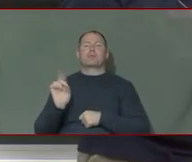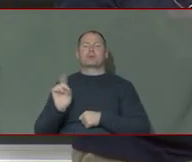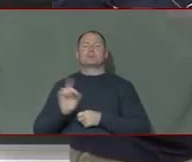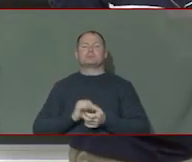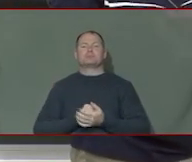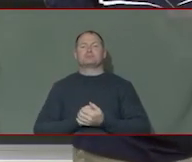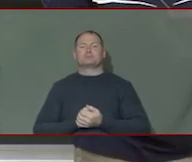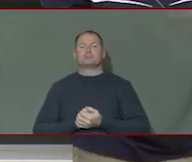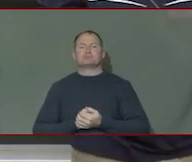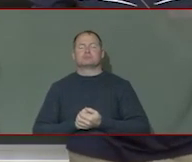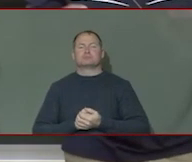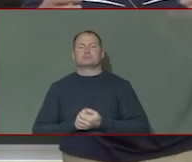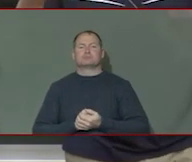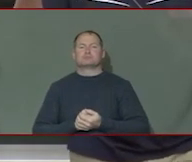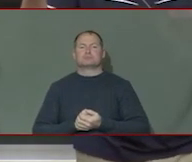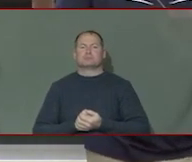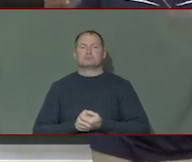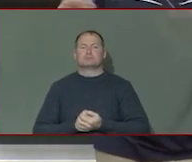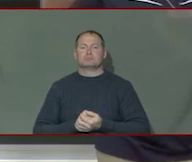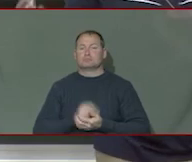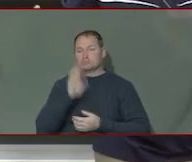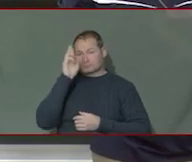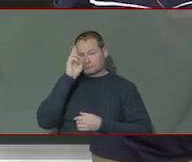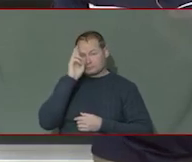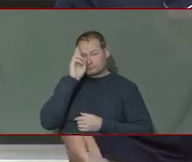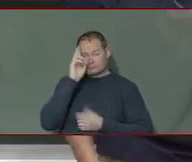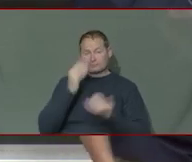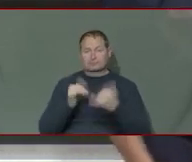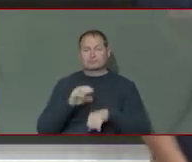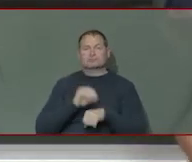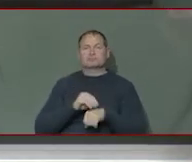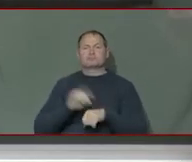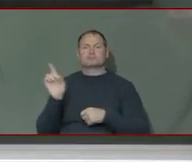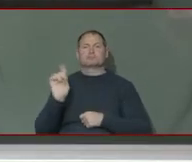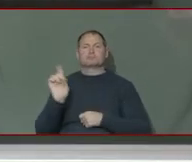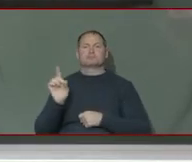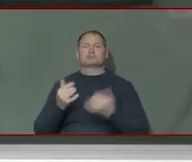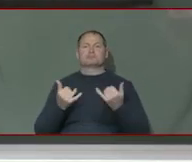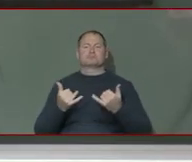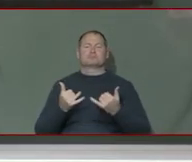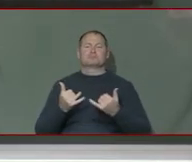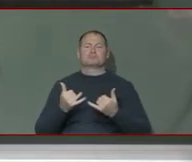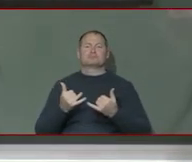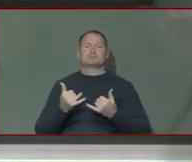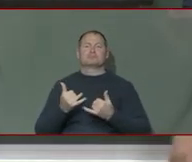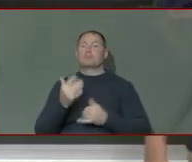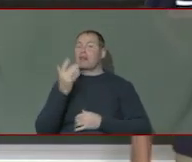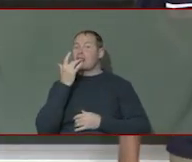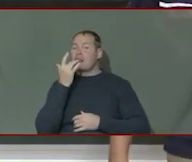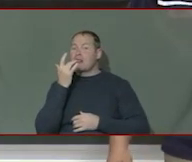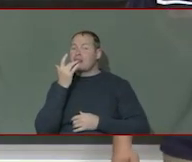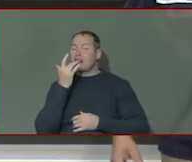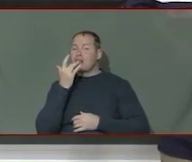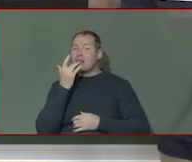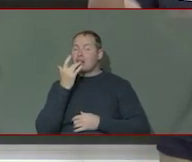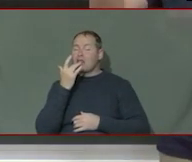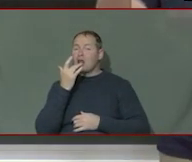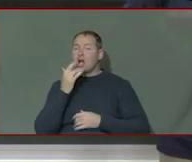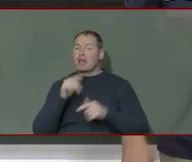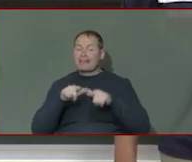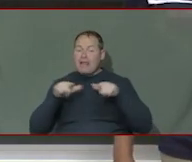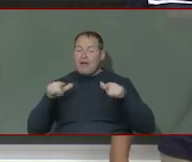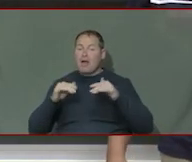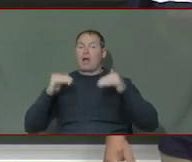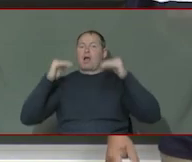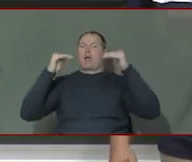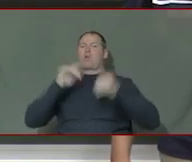about homeostasis, we must always identify what's the problem. Now your salt concentration in your blood is too high, because you had